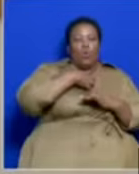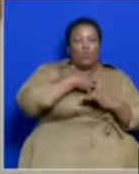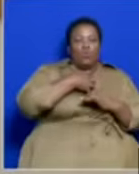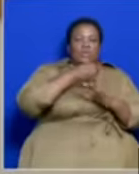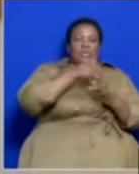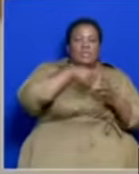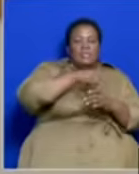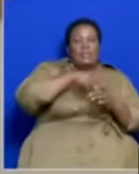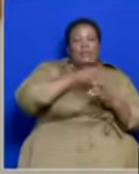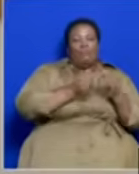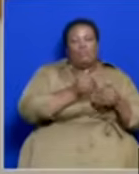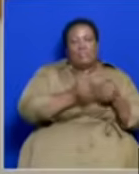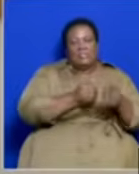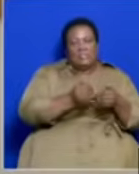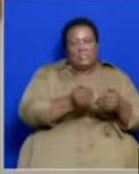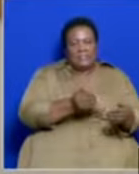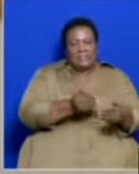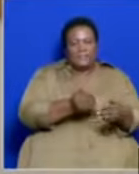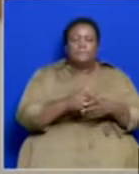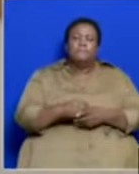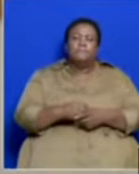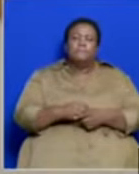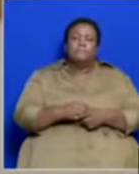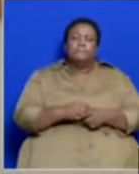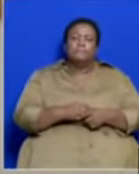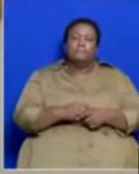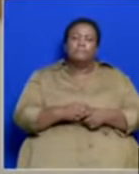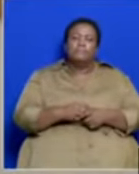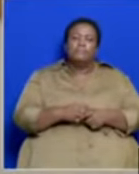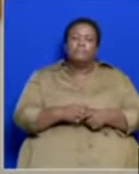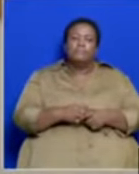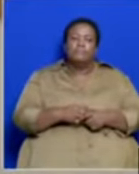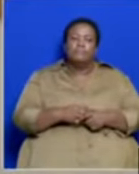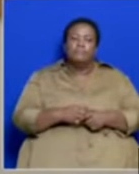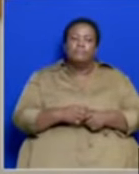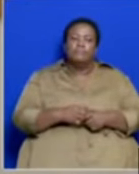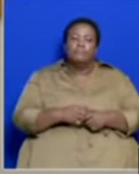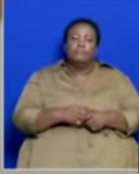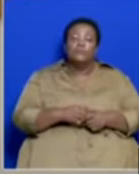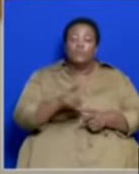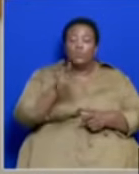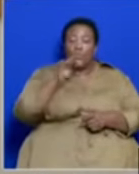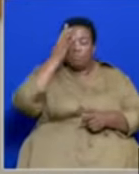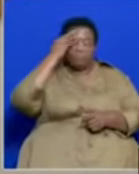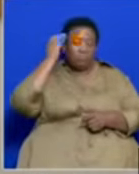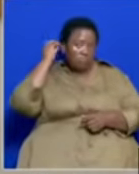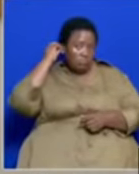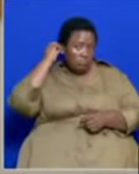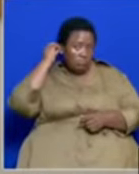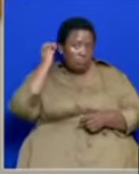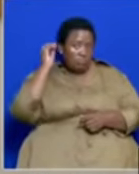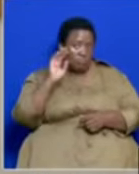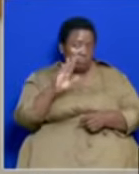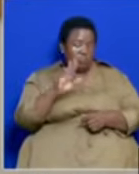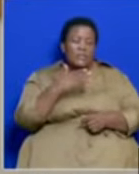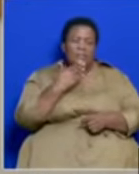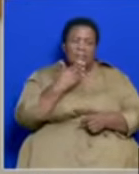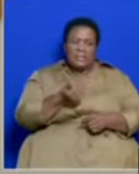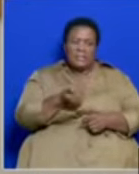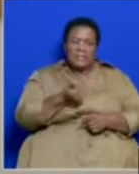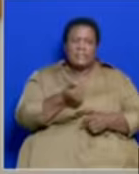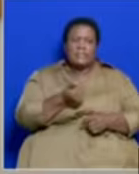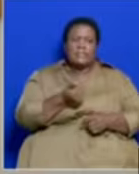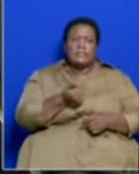And then, bearing that in mind, please turn to page